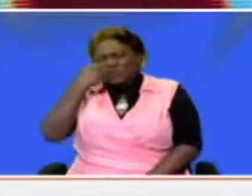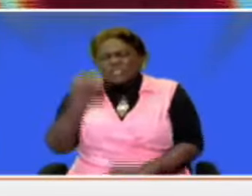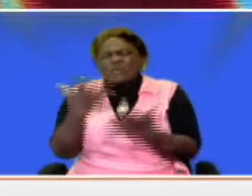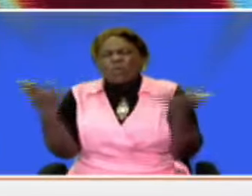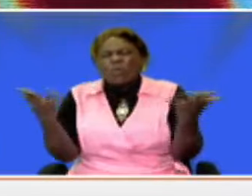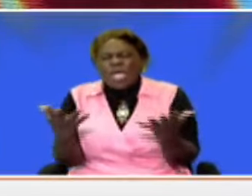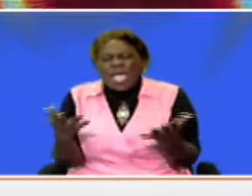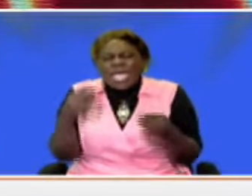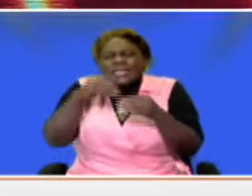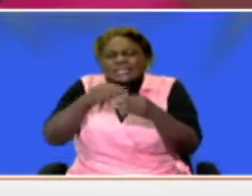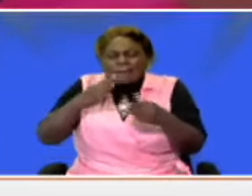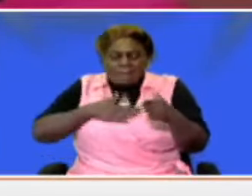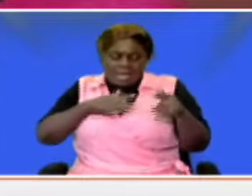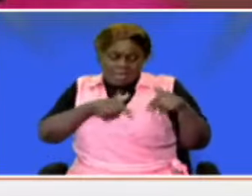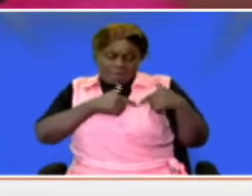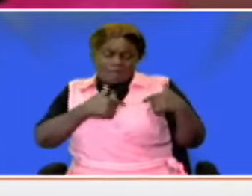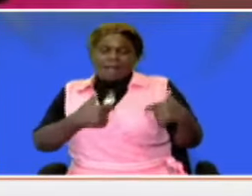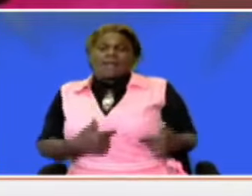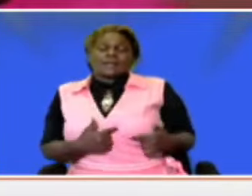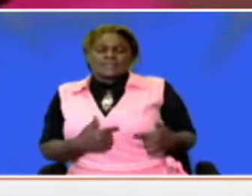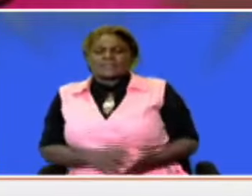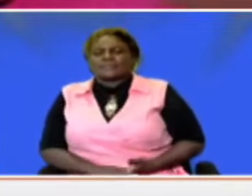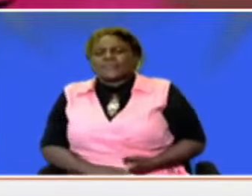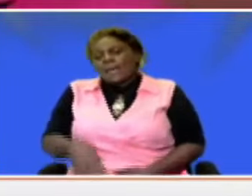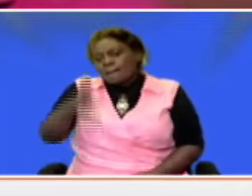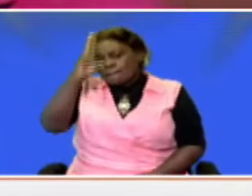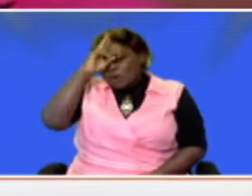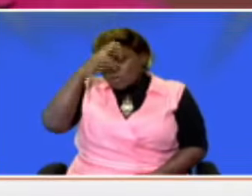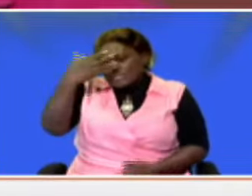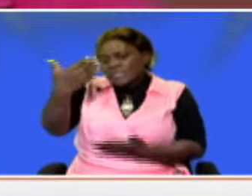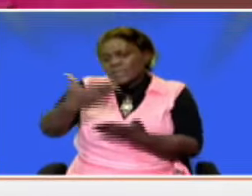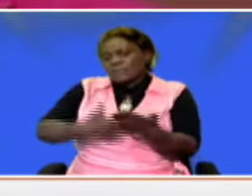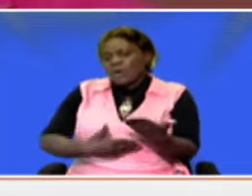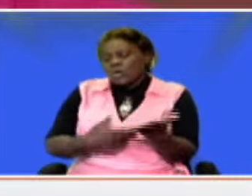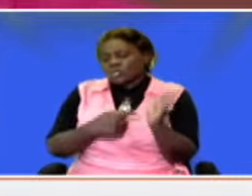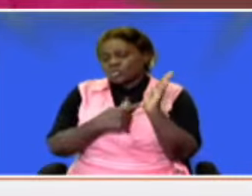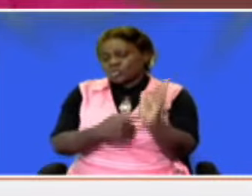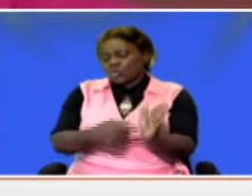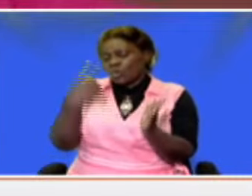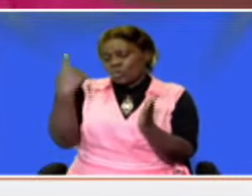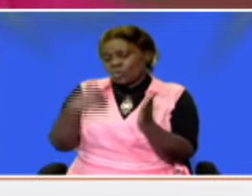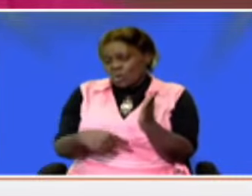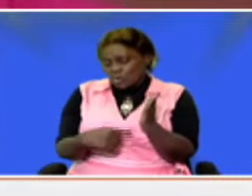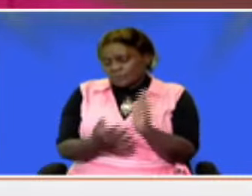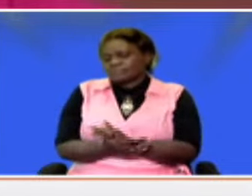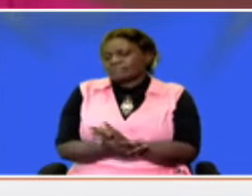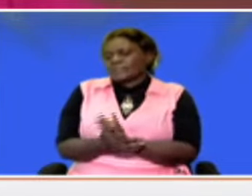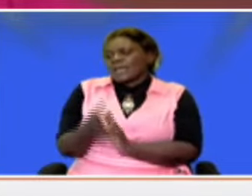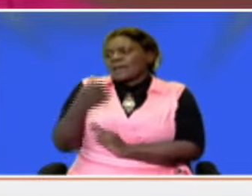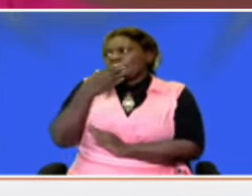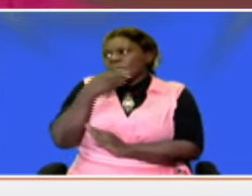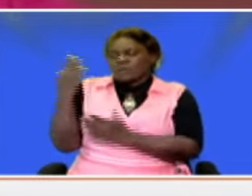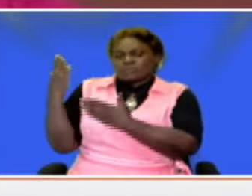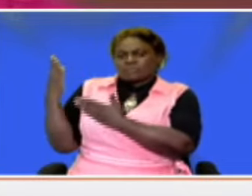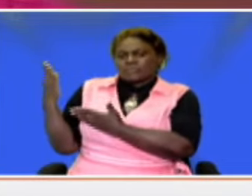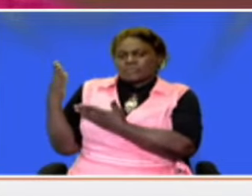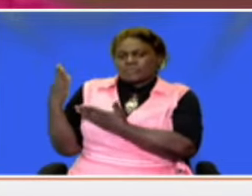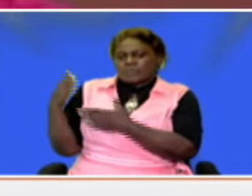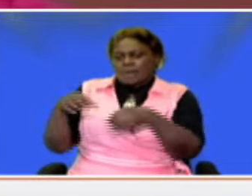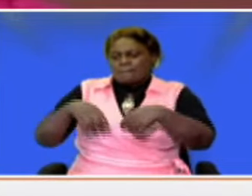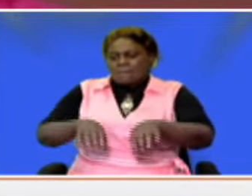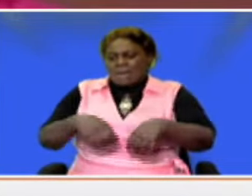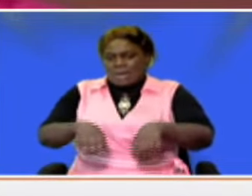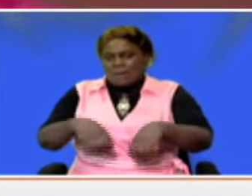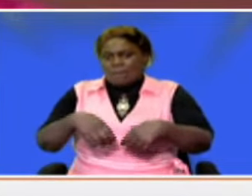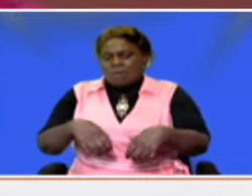wapi? Inside my heart. According to a police report filed at Buruburu Police Station, Fred was a pylon passenger on